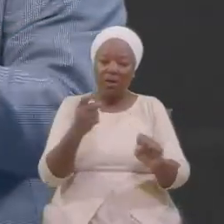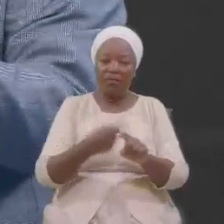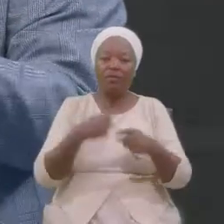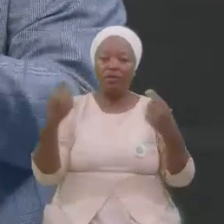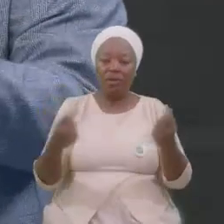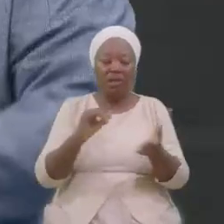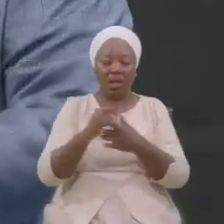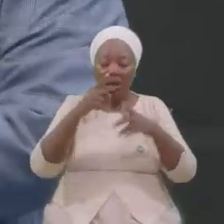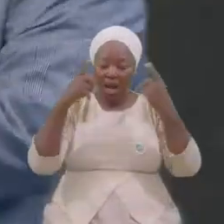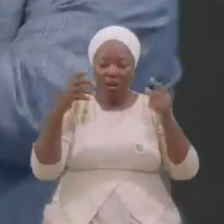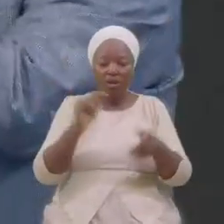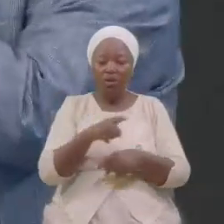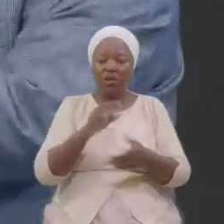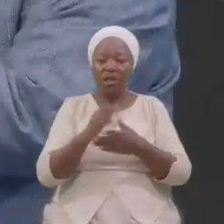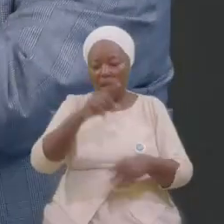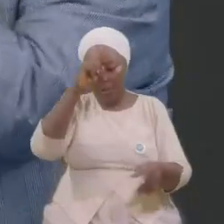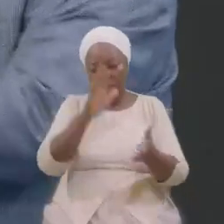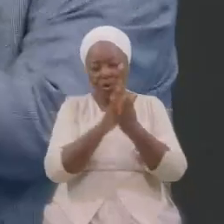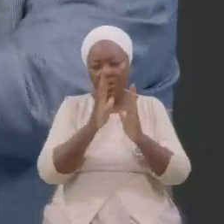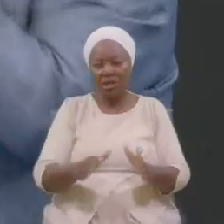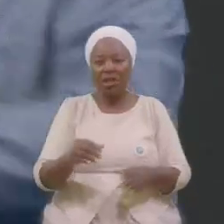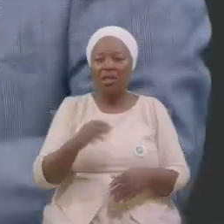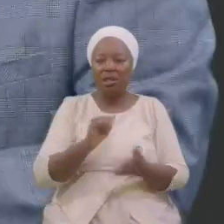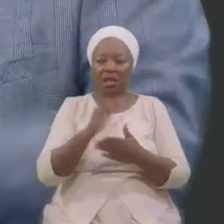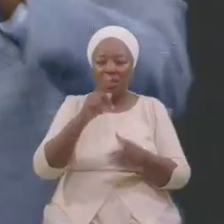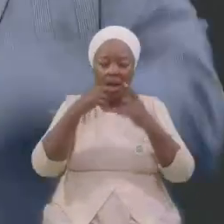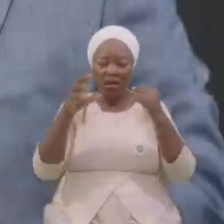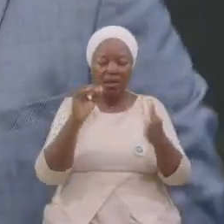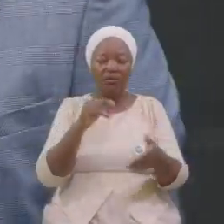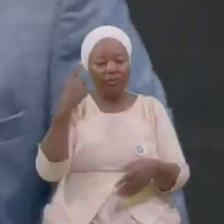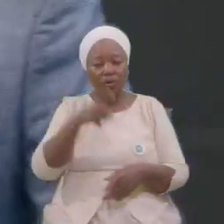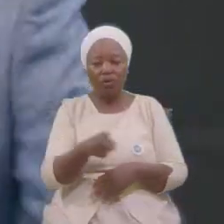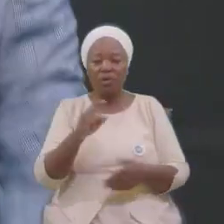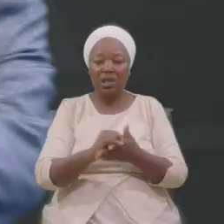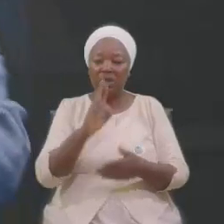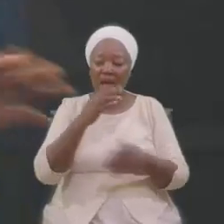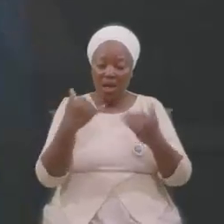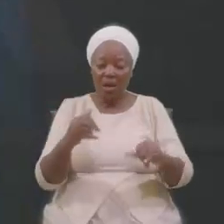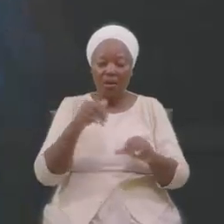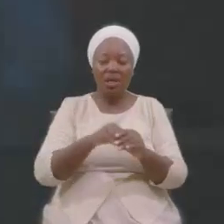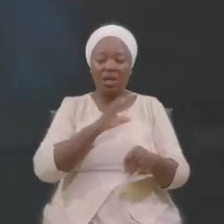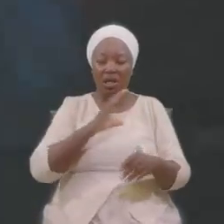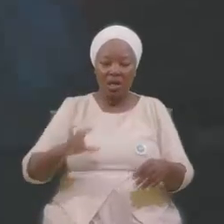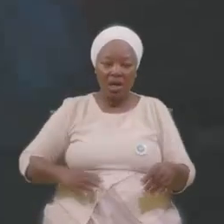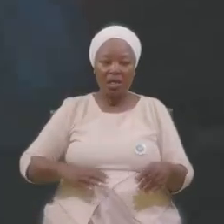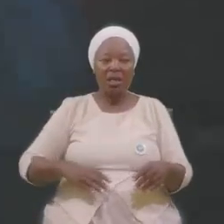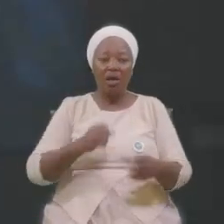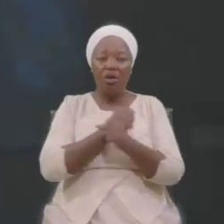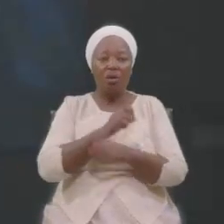That's the language for those who are now in Christ. Dearly beloved, avenge